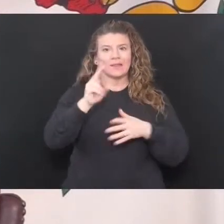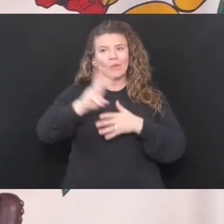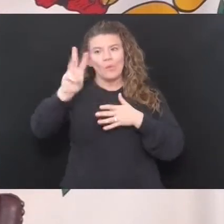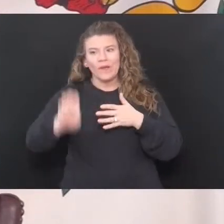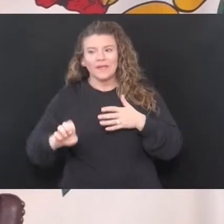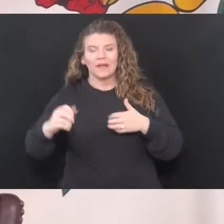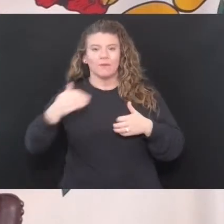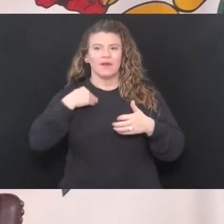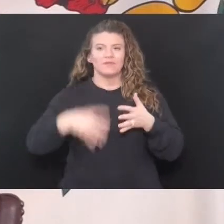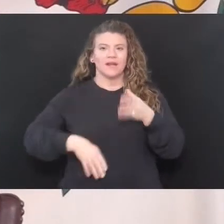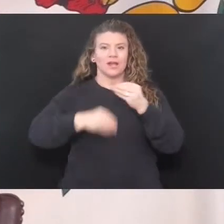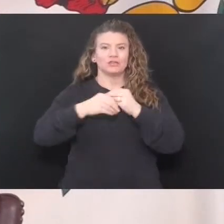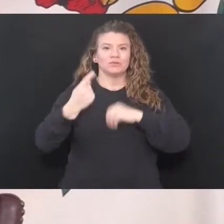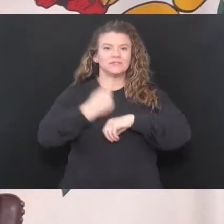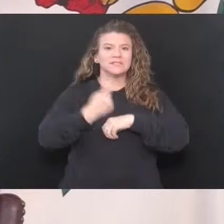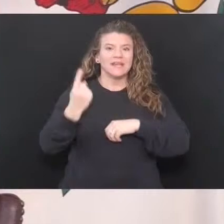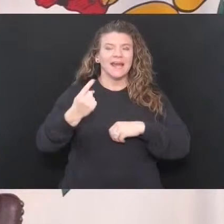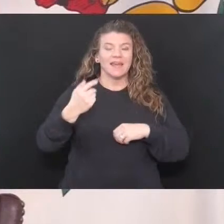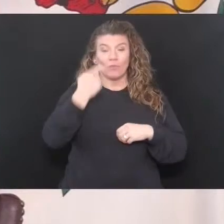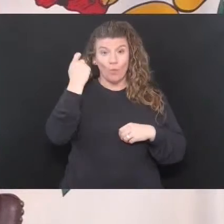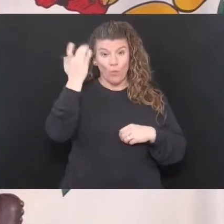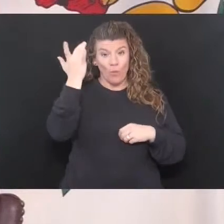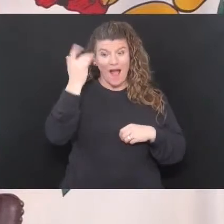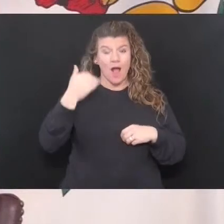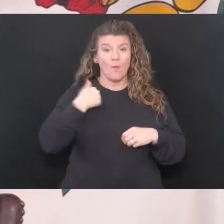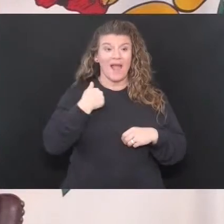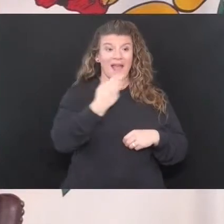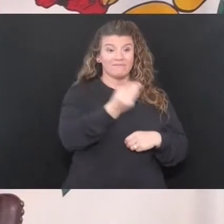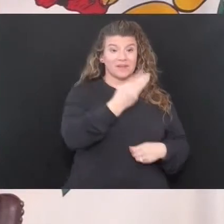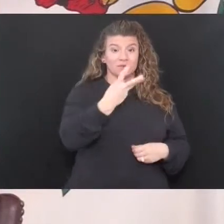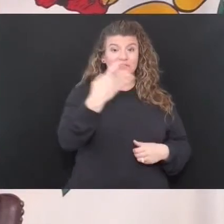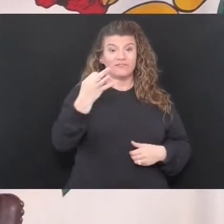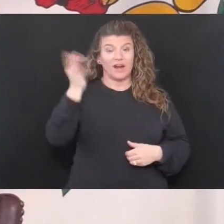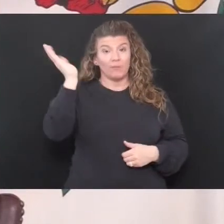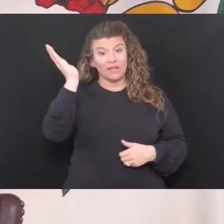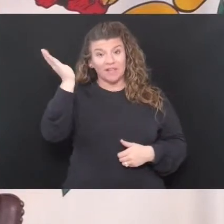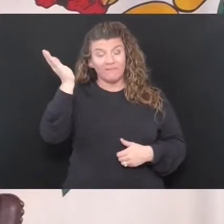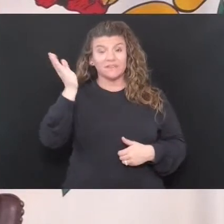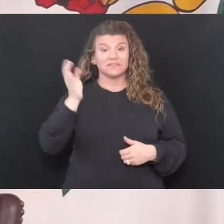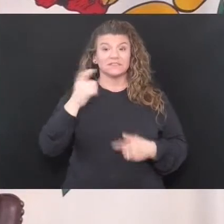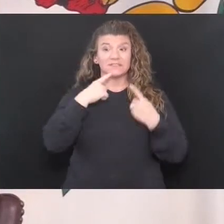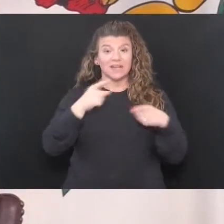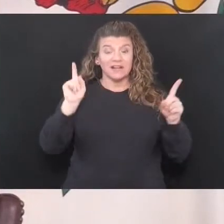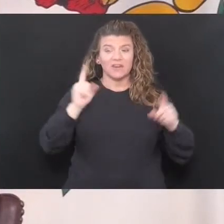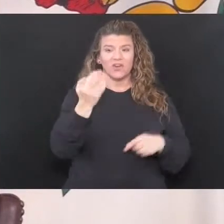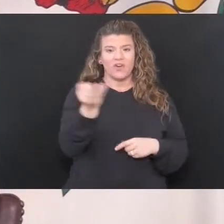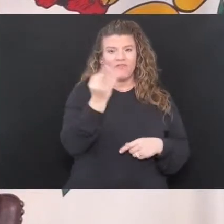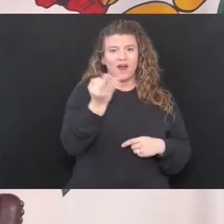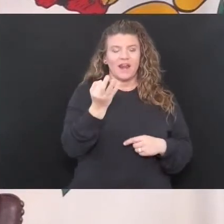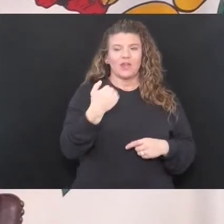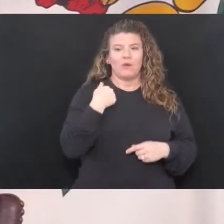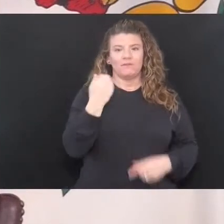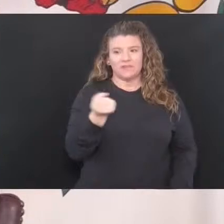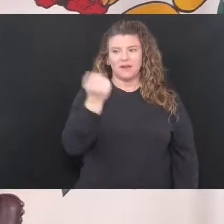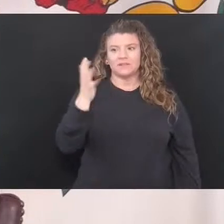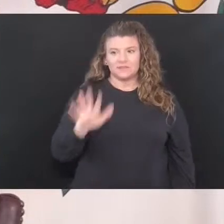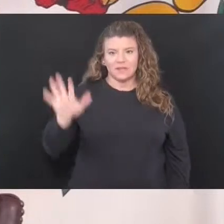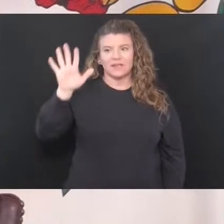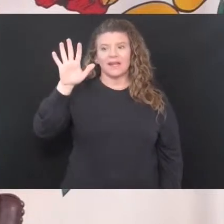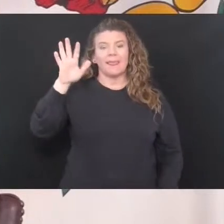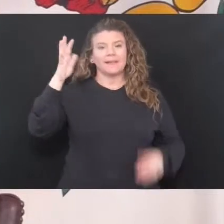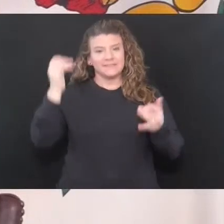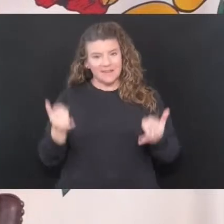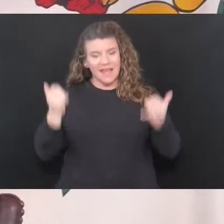extra day, because, you have your briefing on, Monday, Wednesday, and Friday. Friday, you've got Saturday, Sunday, and then